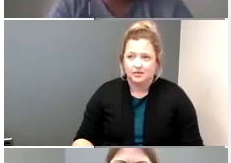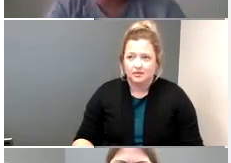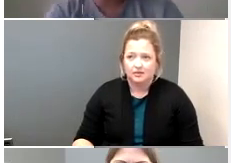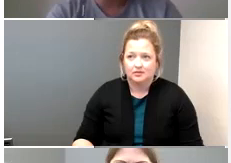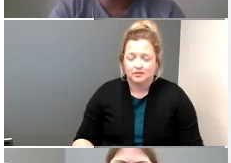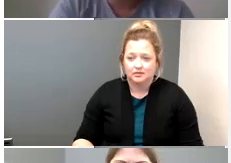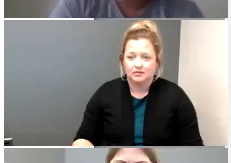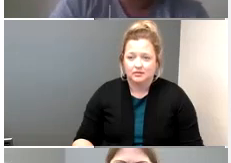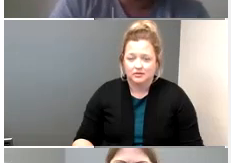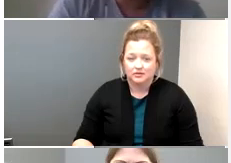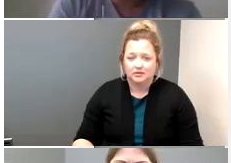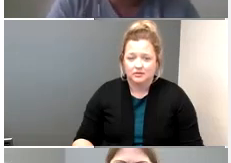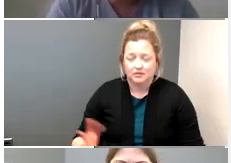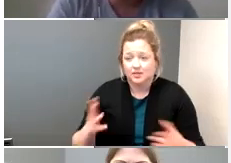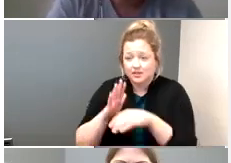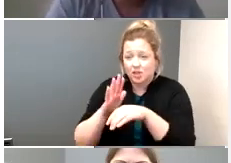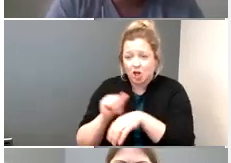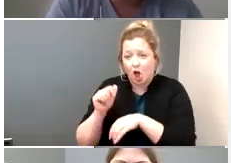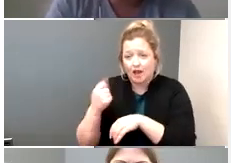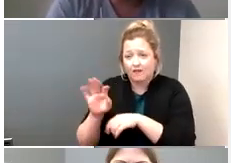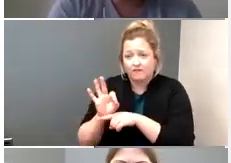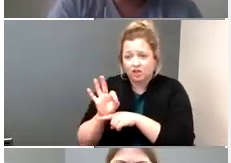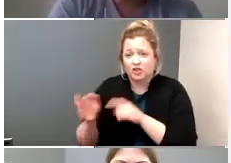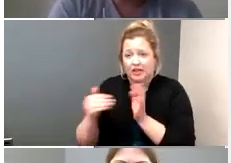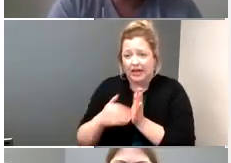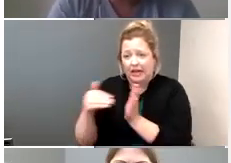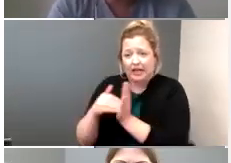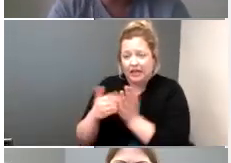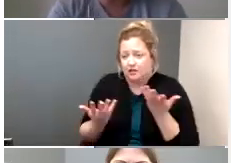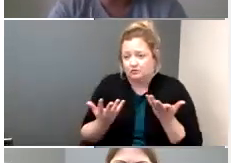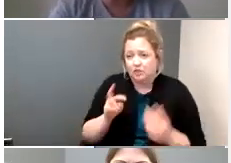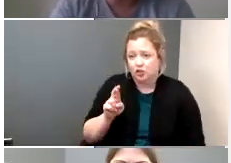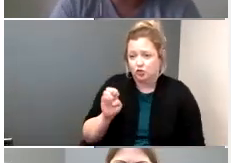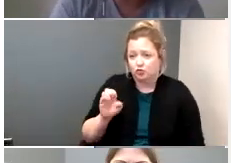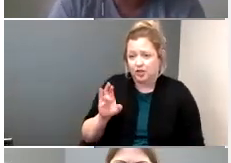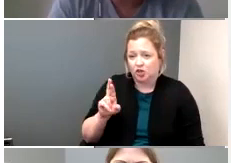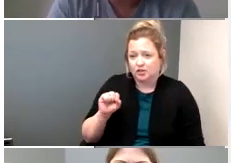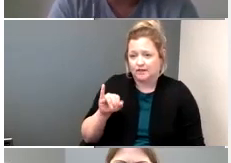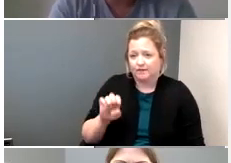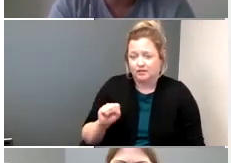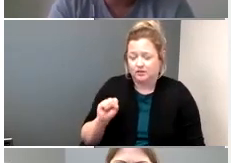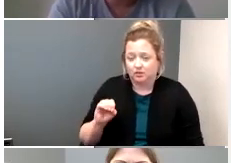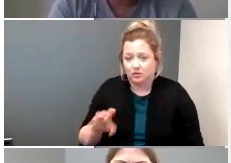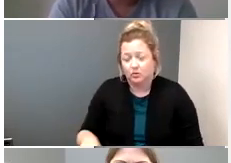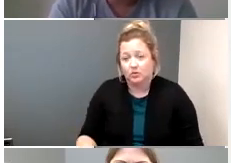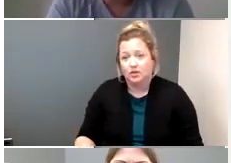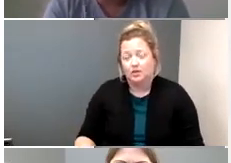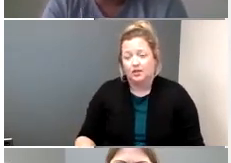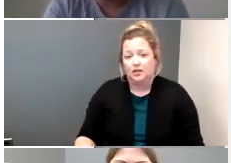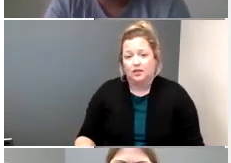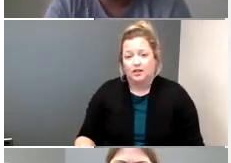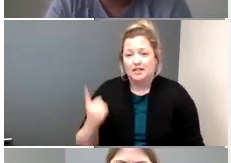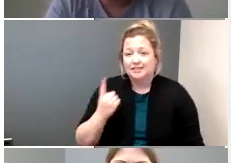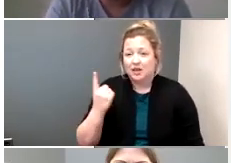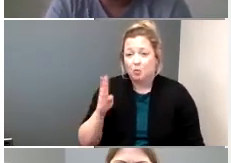Yes, calling the function again and again is recursive. So Brian says that theoretically they can run in the same time, but is